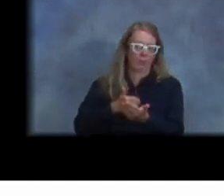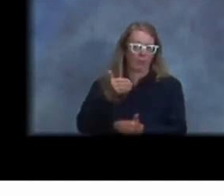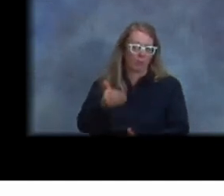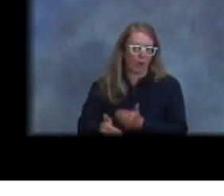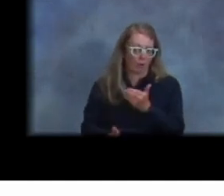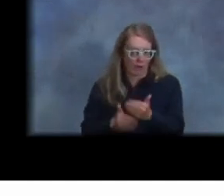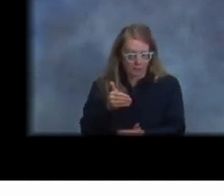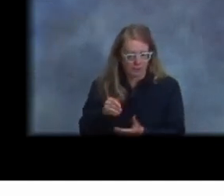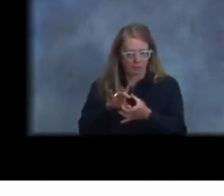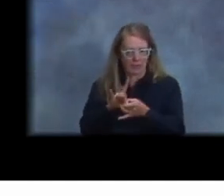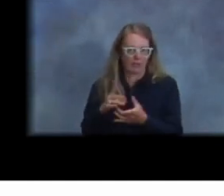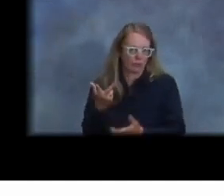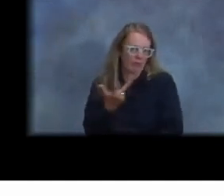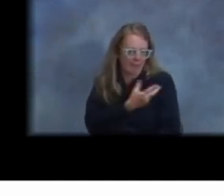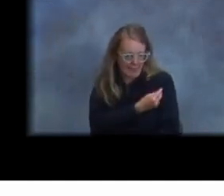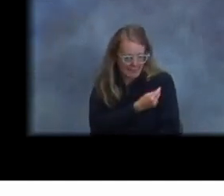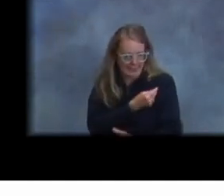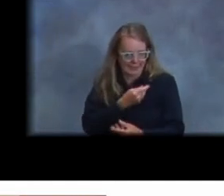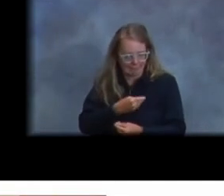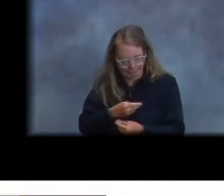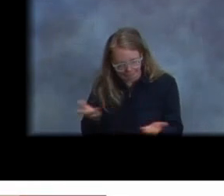our vaccine efforts.